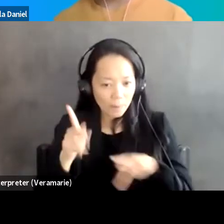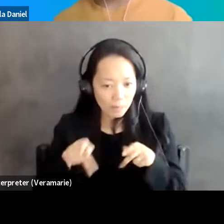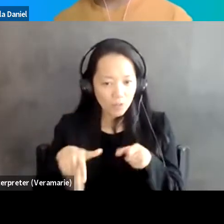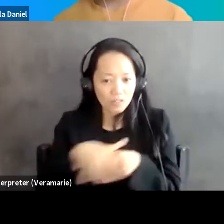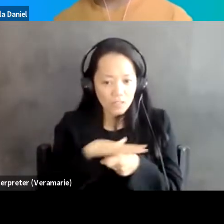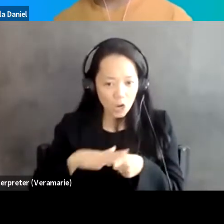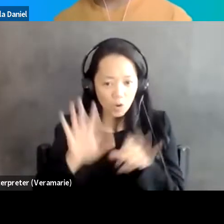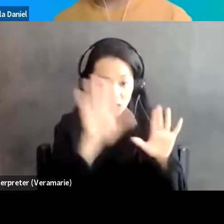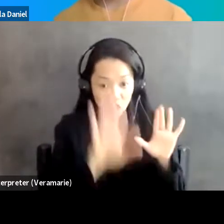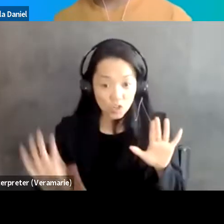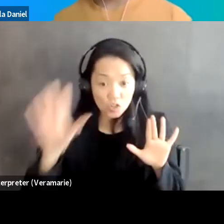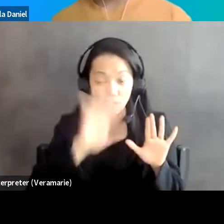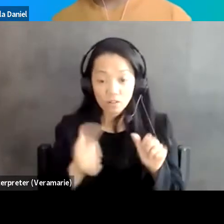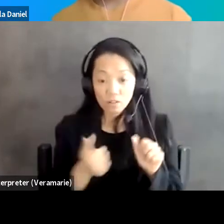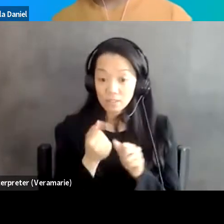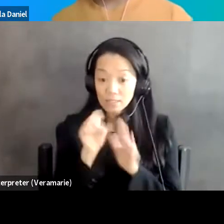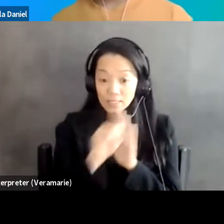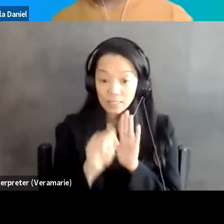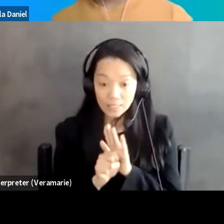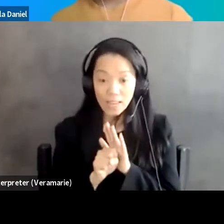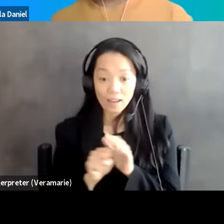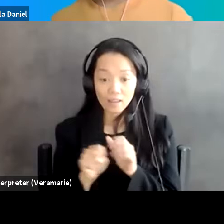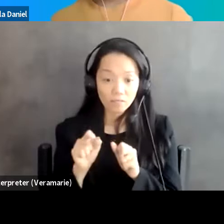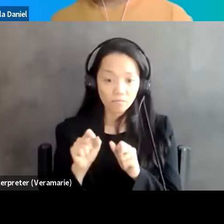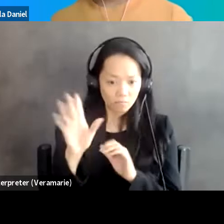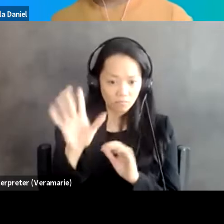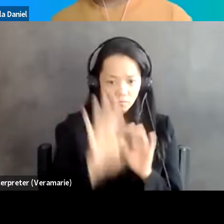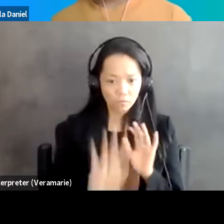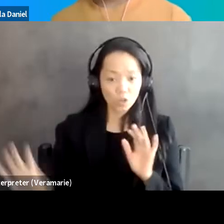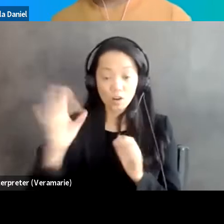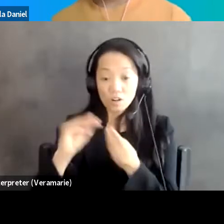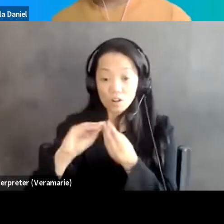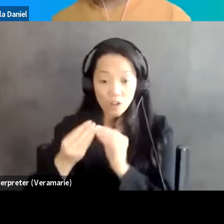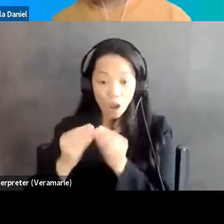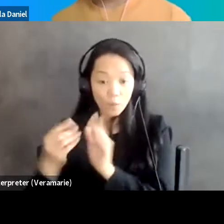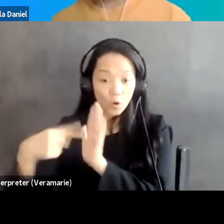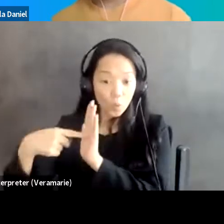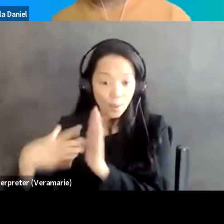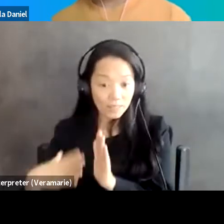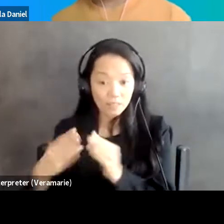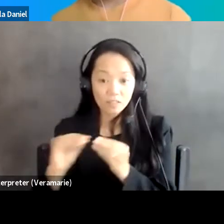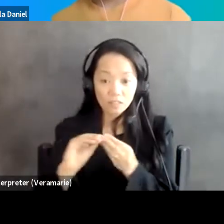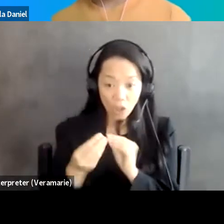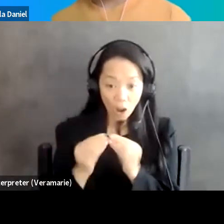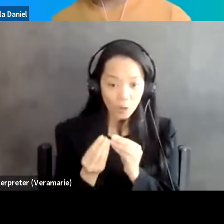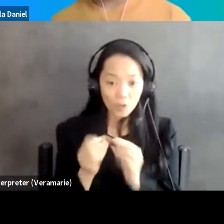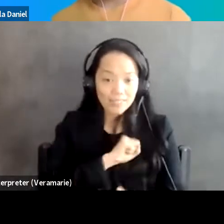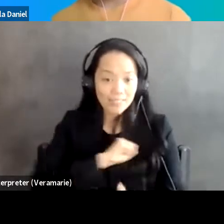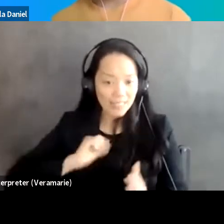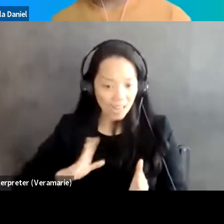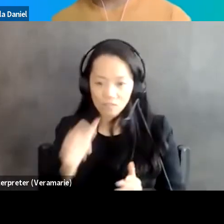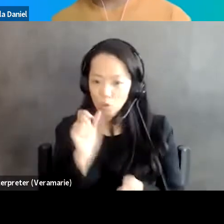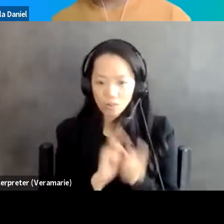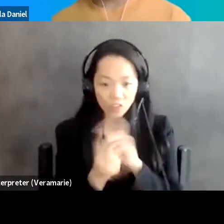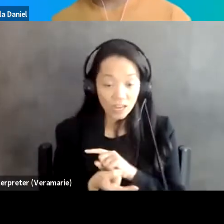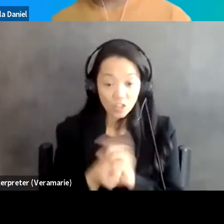for state districts, each year, our number of state representatives and state senators don't change. So it would be taking the